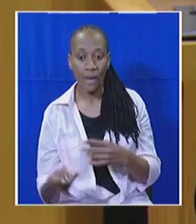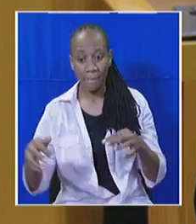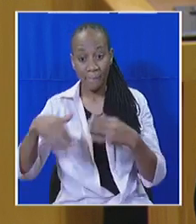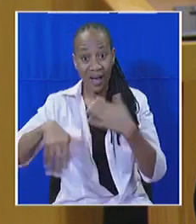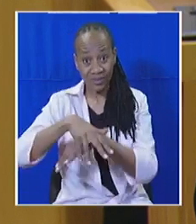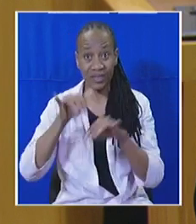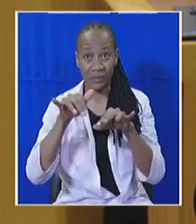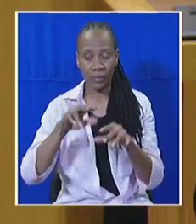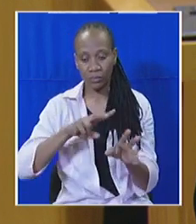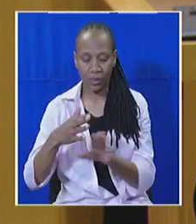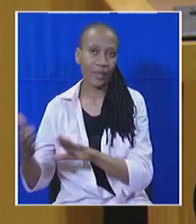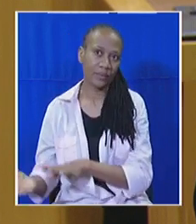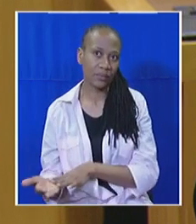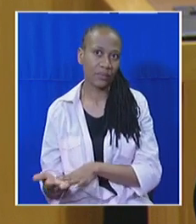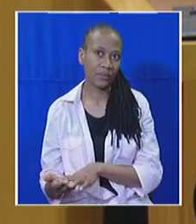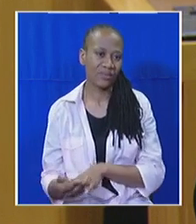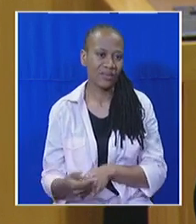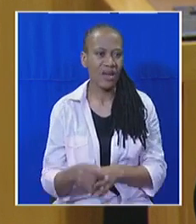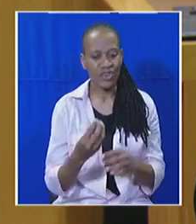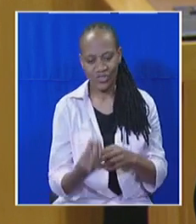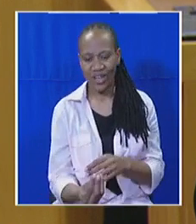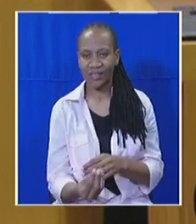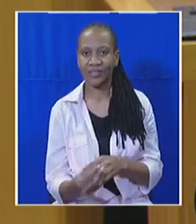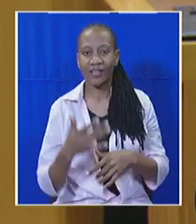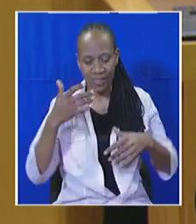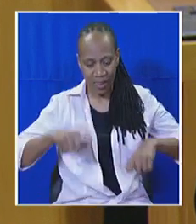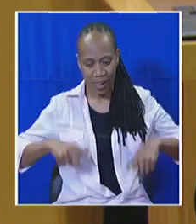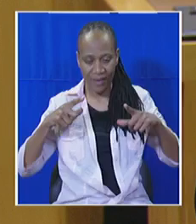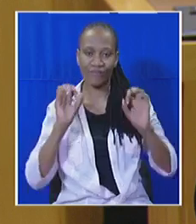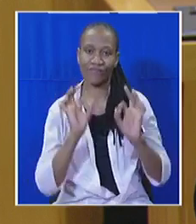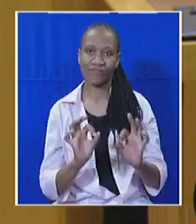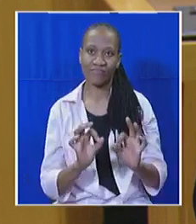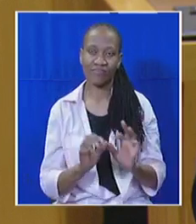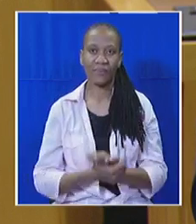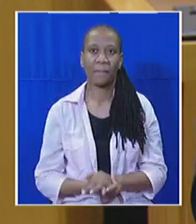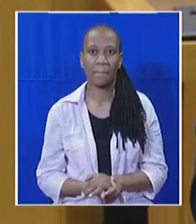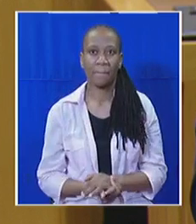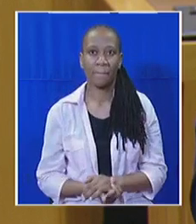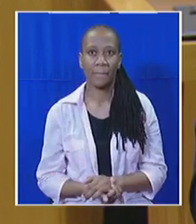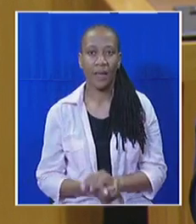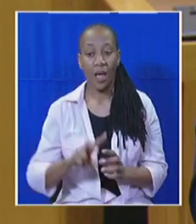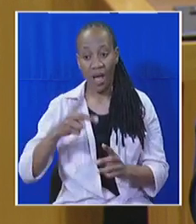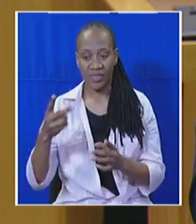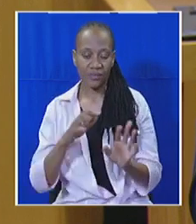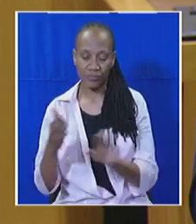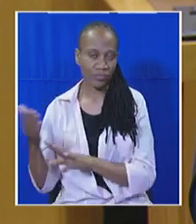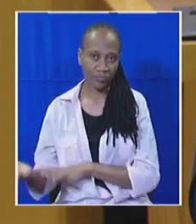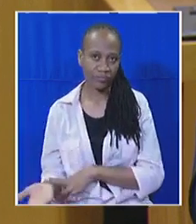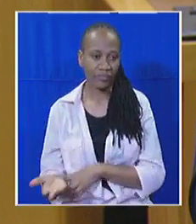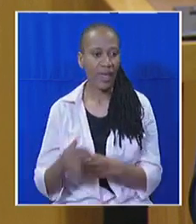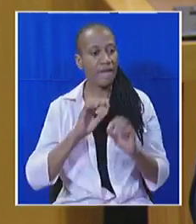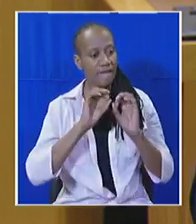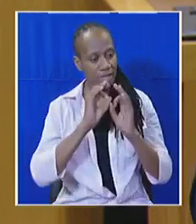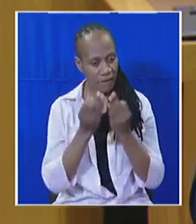member and a child survived the accident. Conveys our sincere condolences to the crew, family